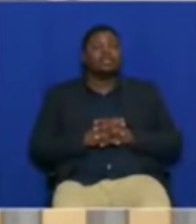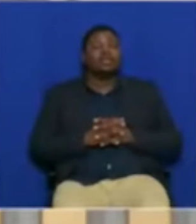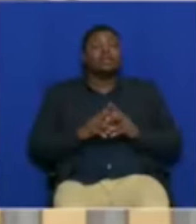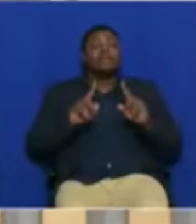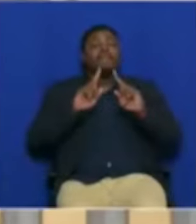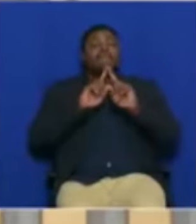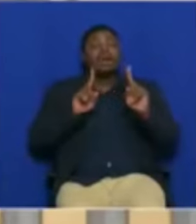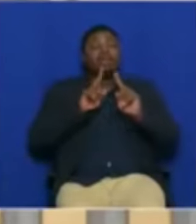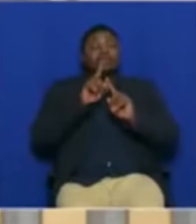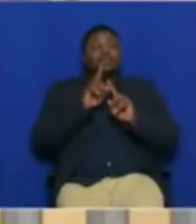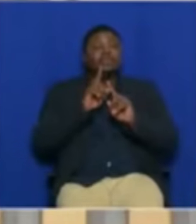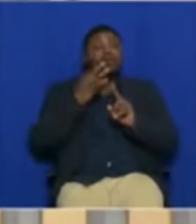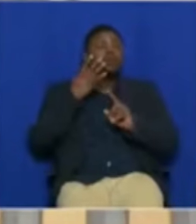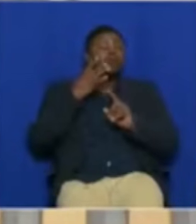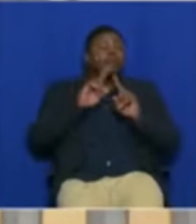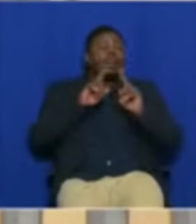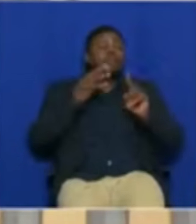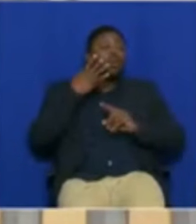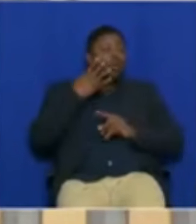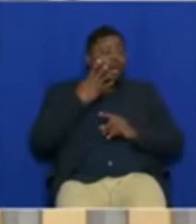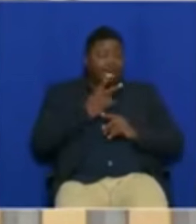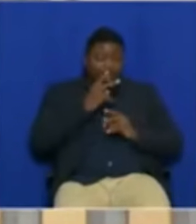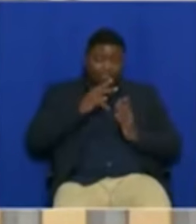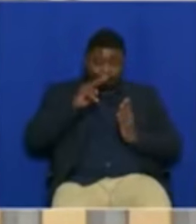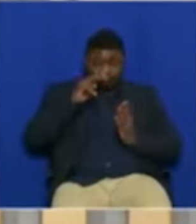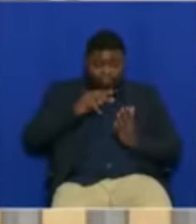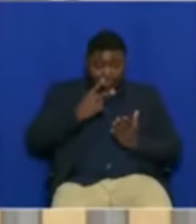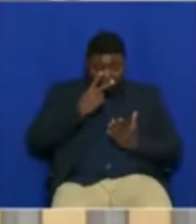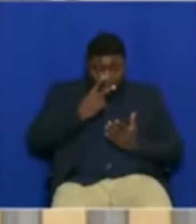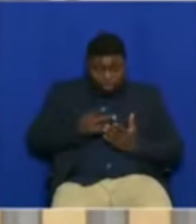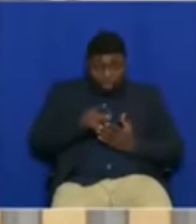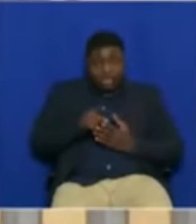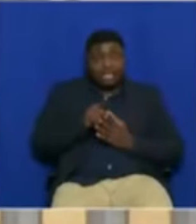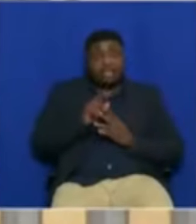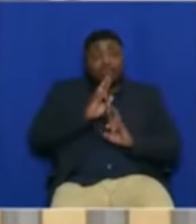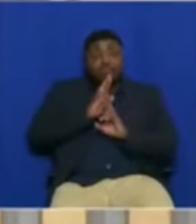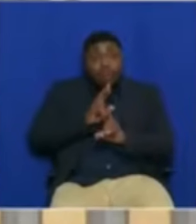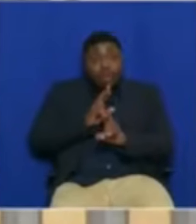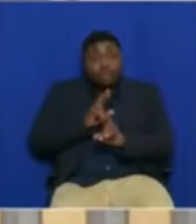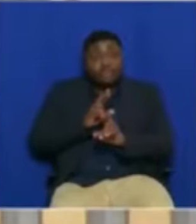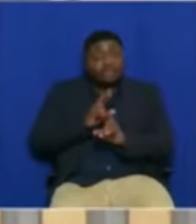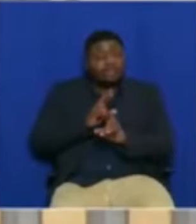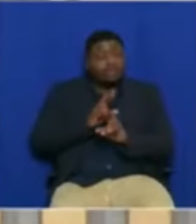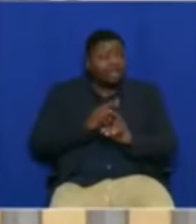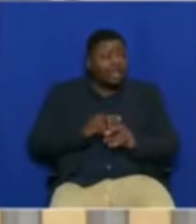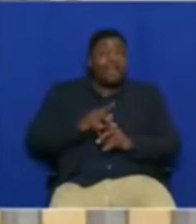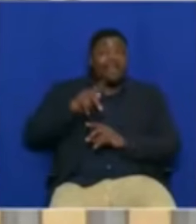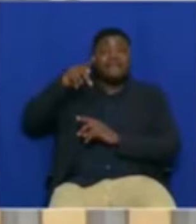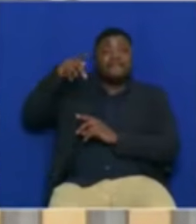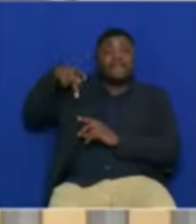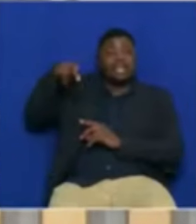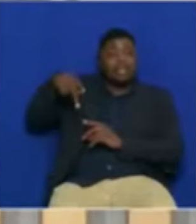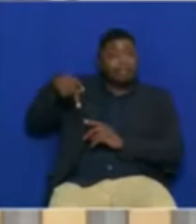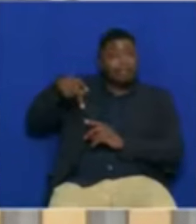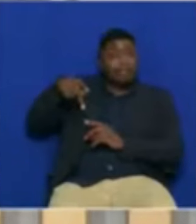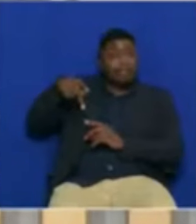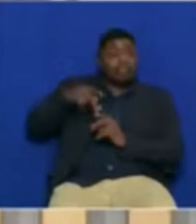placed before me, right? This is the Philip report. The 292. Yes. Same docket